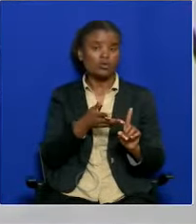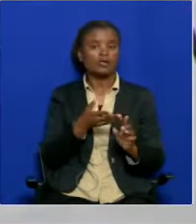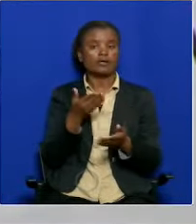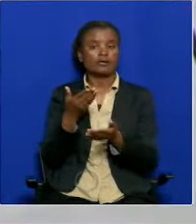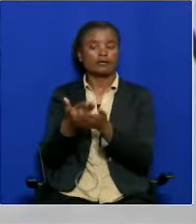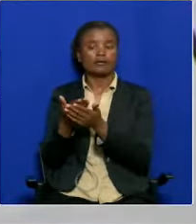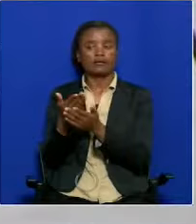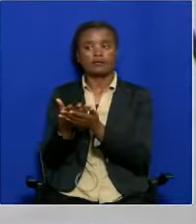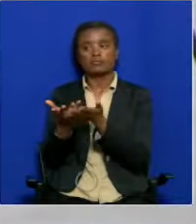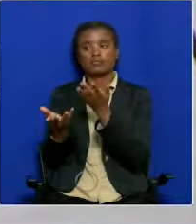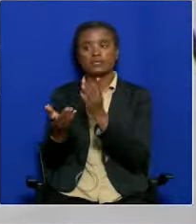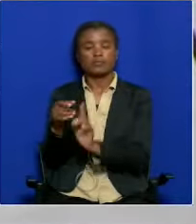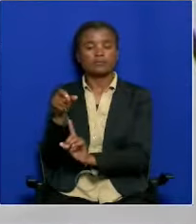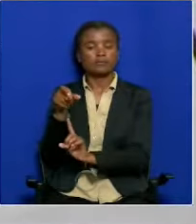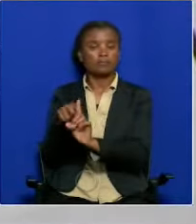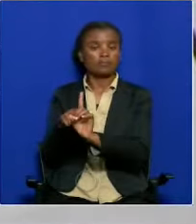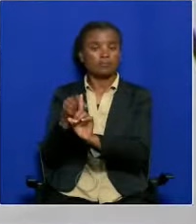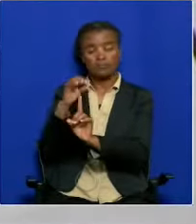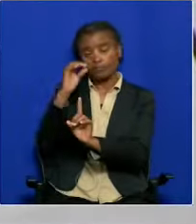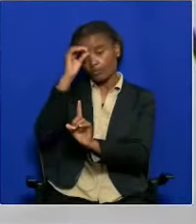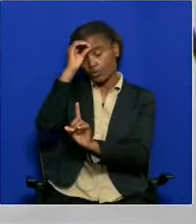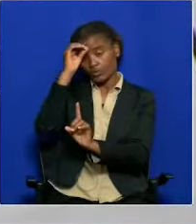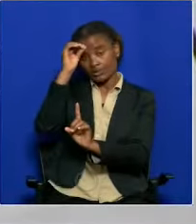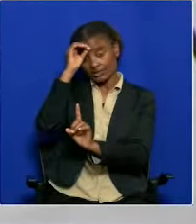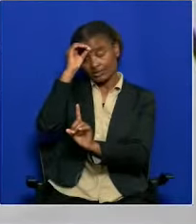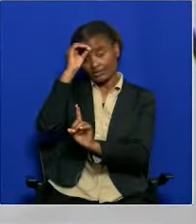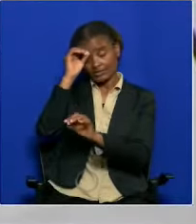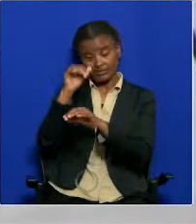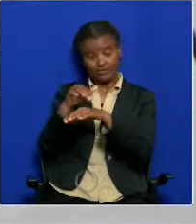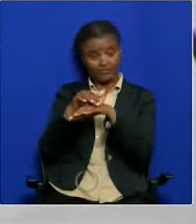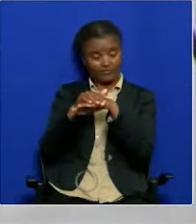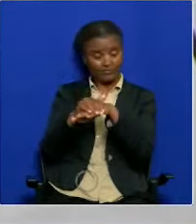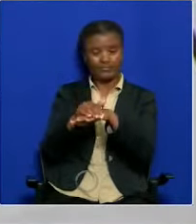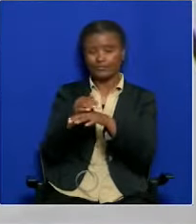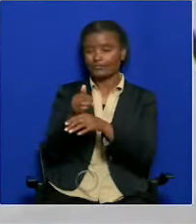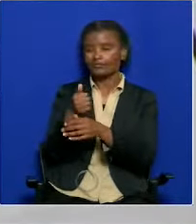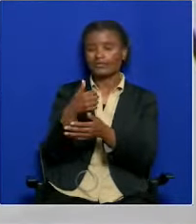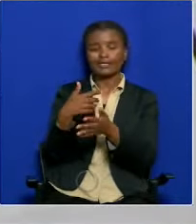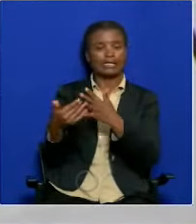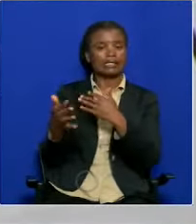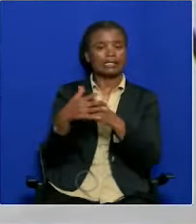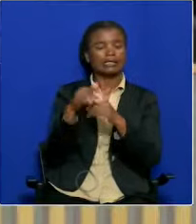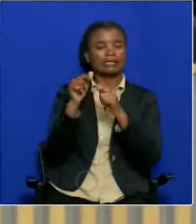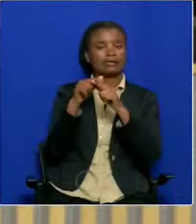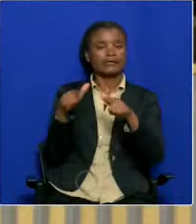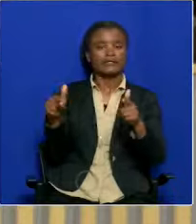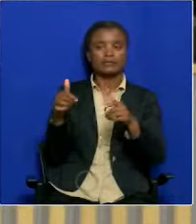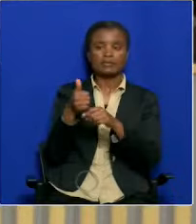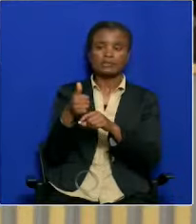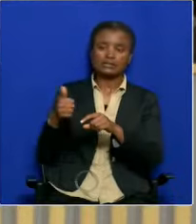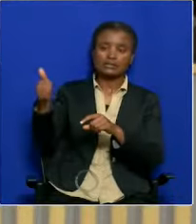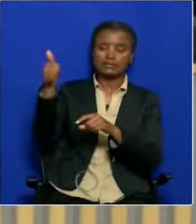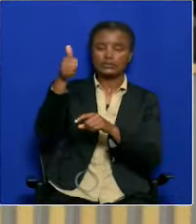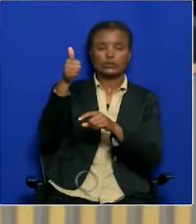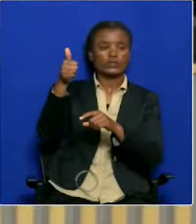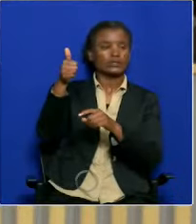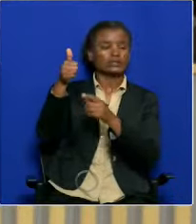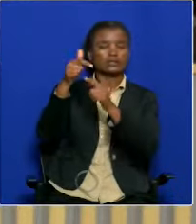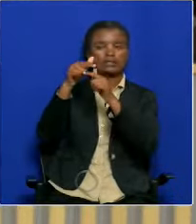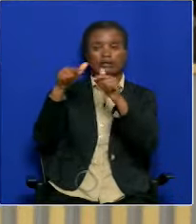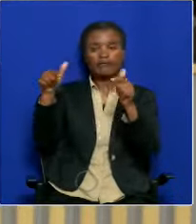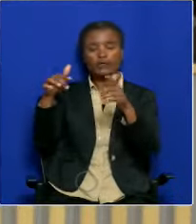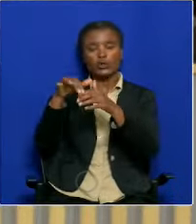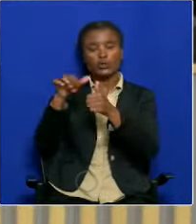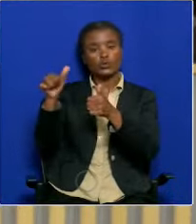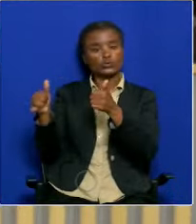and at any level of seniority or junior with the intention to get them, to assist